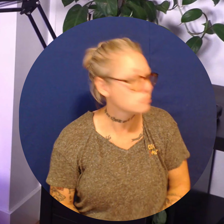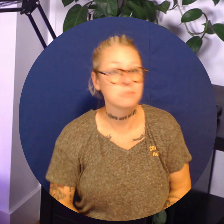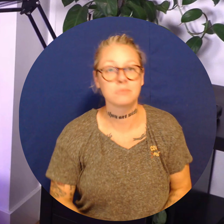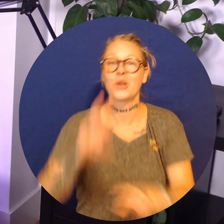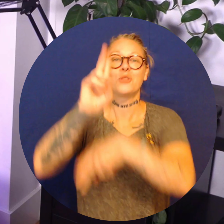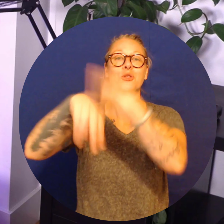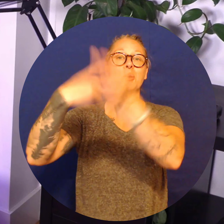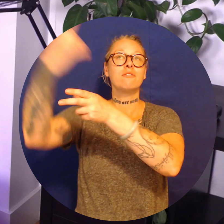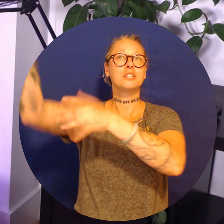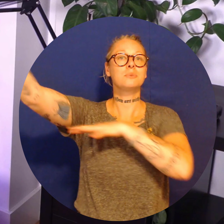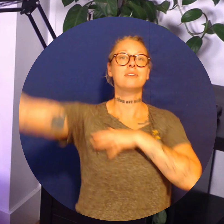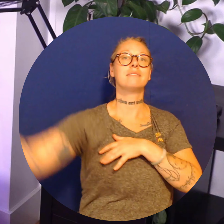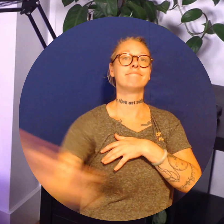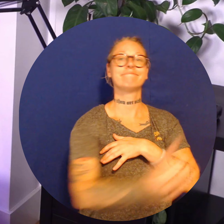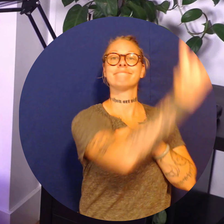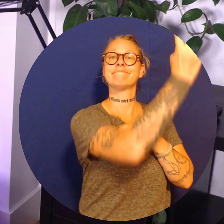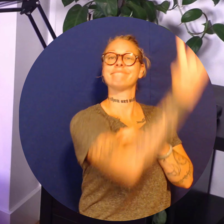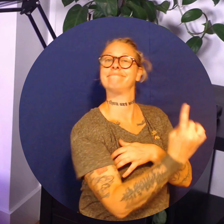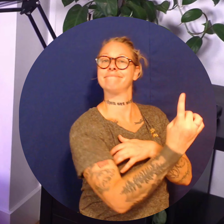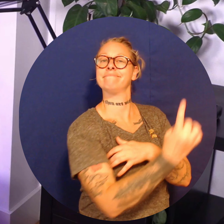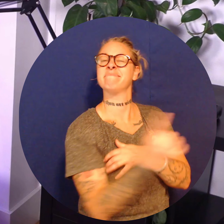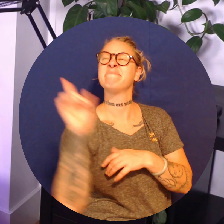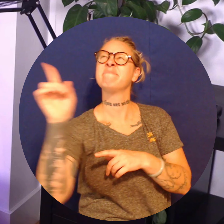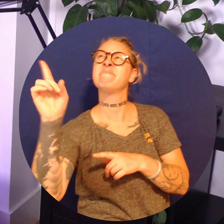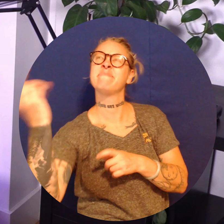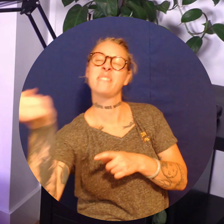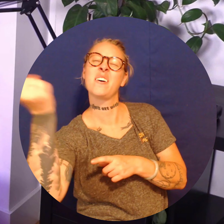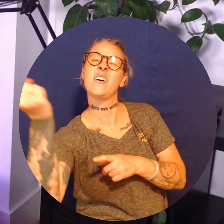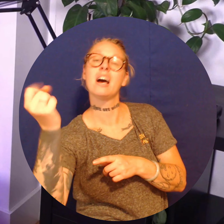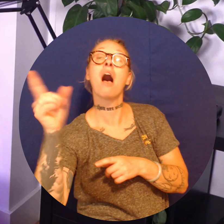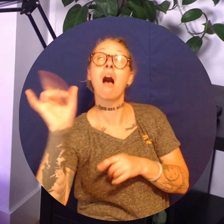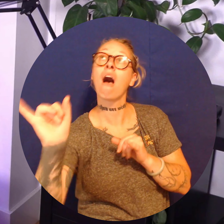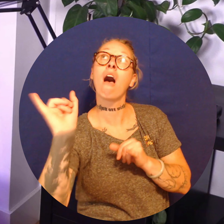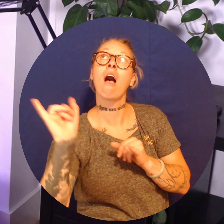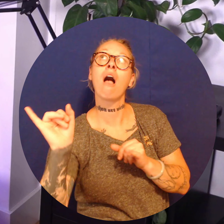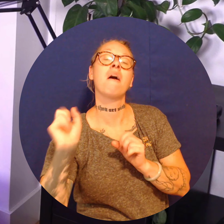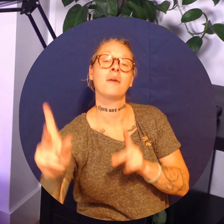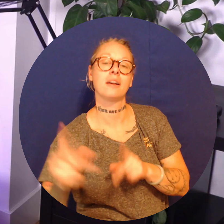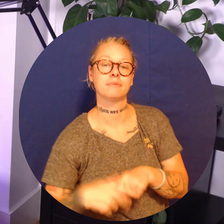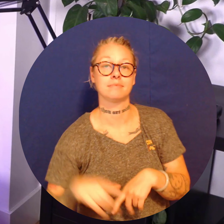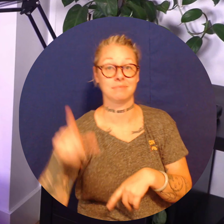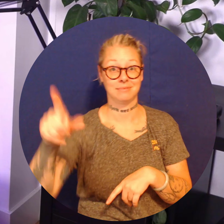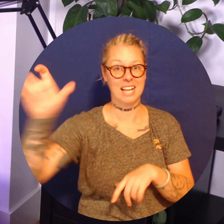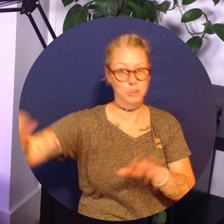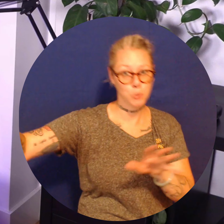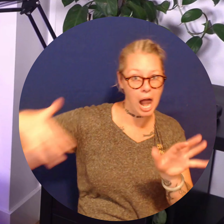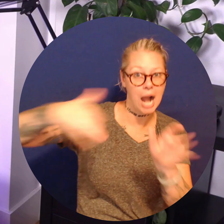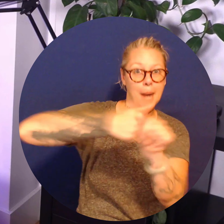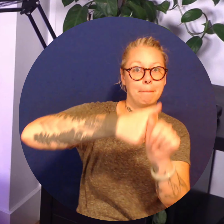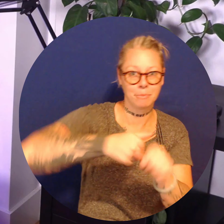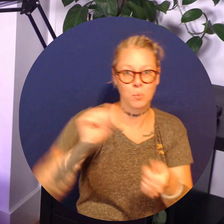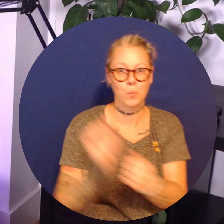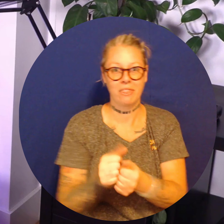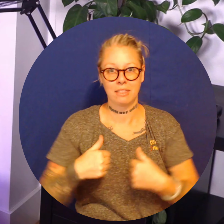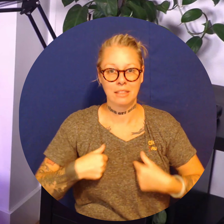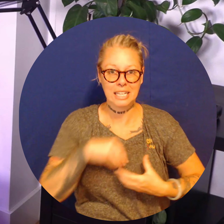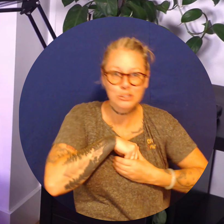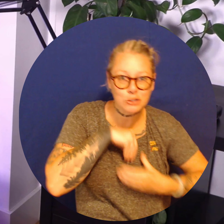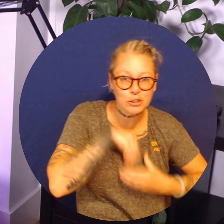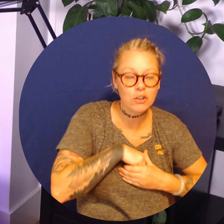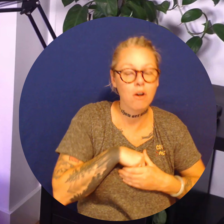universe if you will was like hey we are working on that yes give us a moment exactly the the 3d needs to catch up with